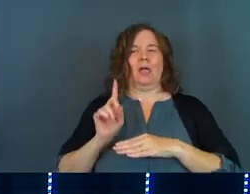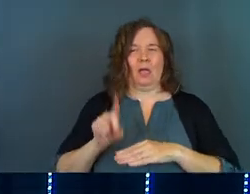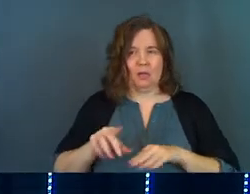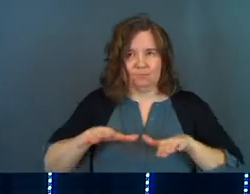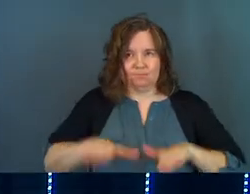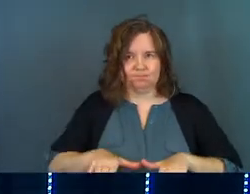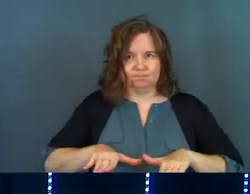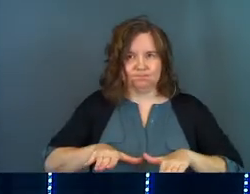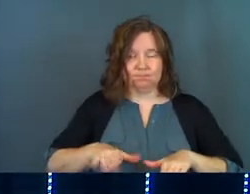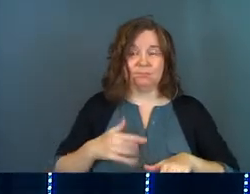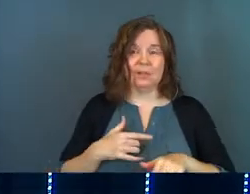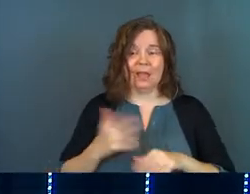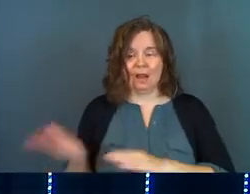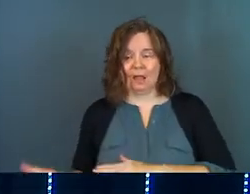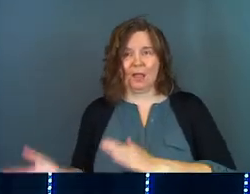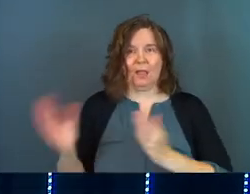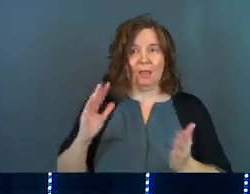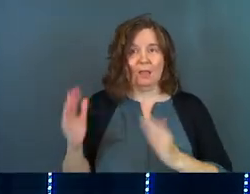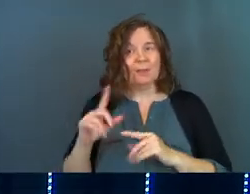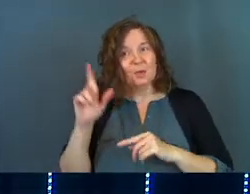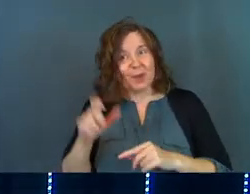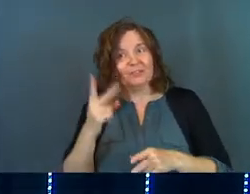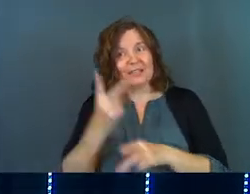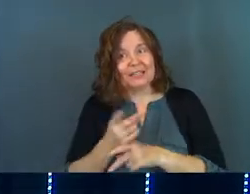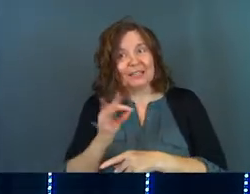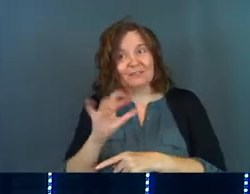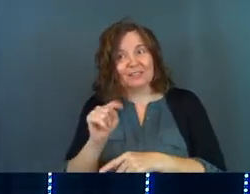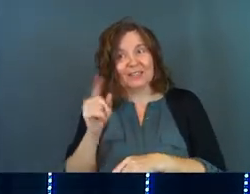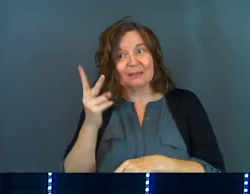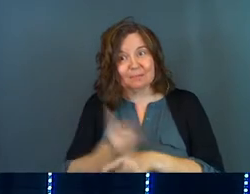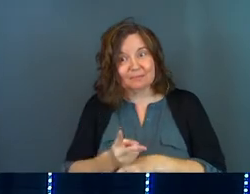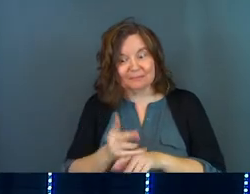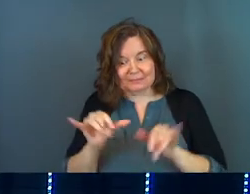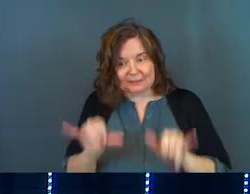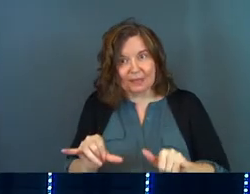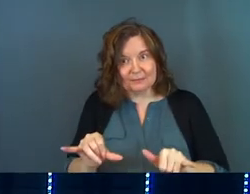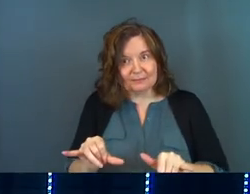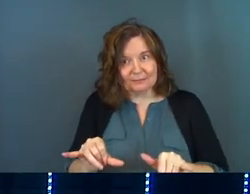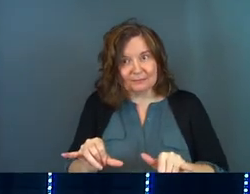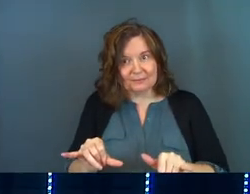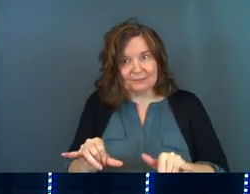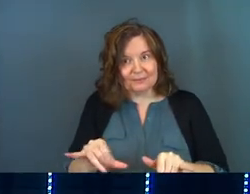down underneath the water, and you're bringing you back, but you got to keep your feet planted.